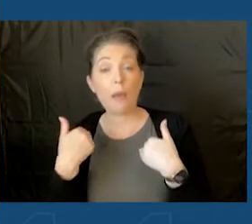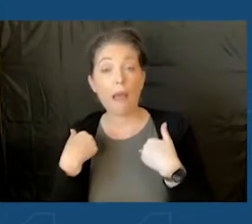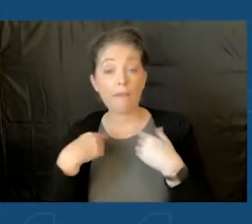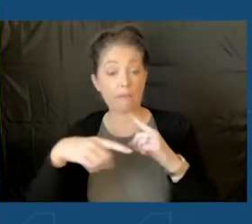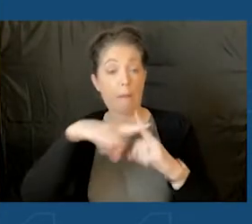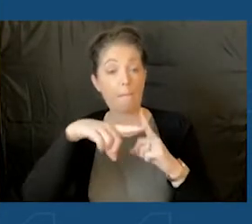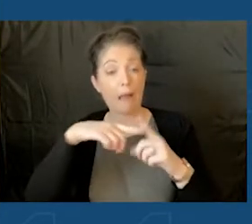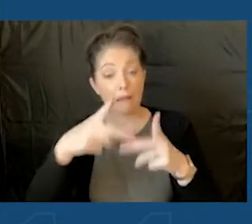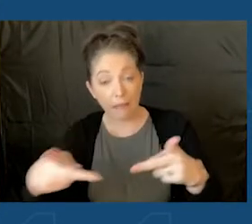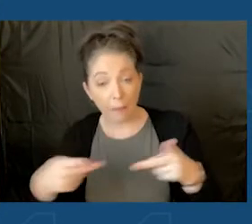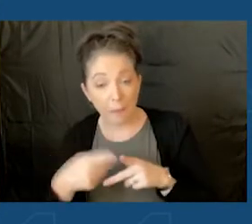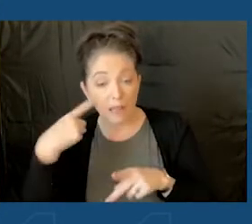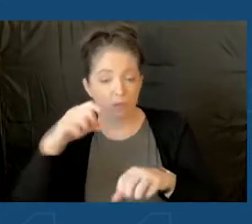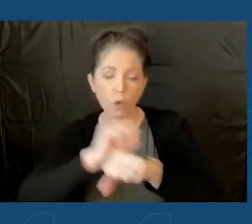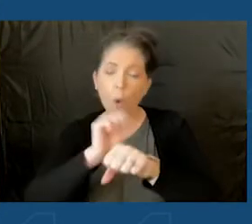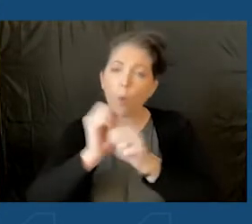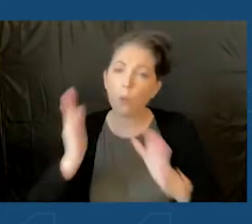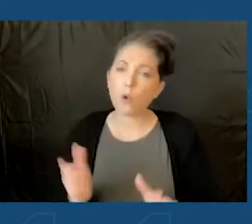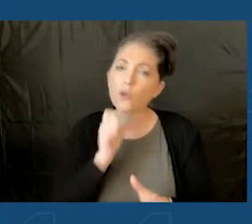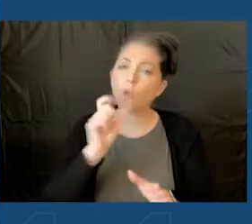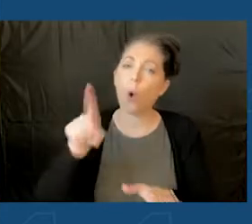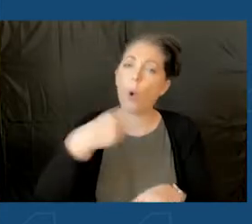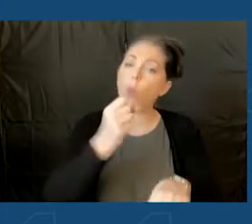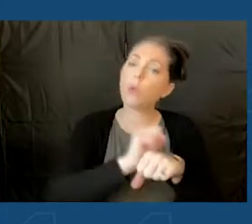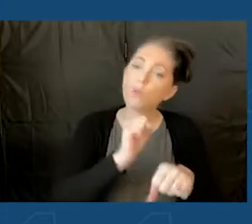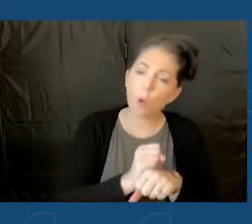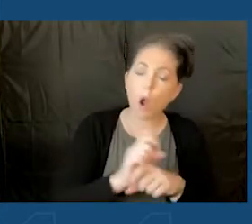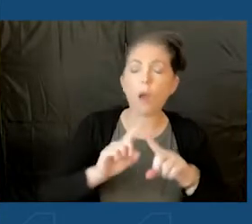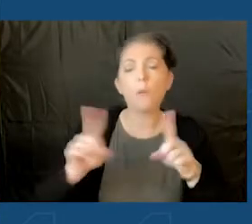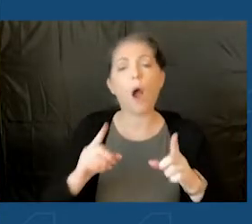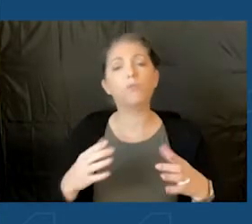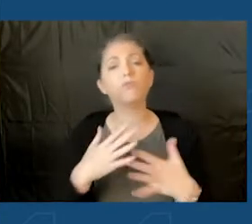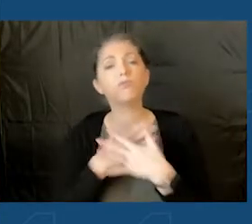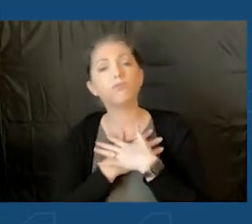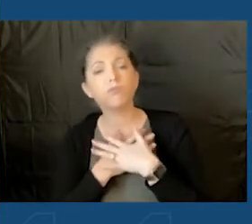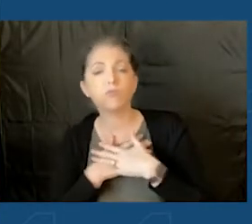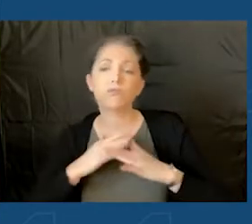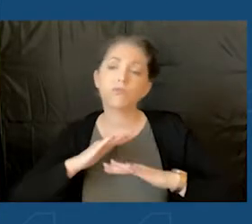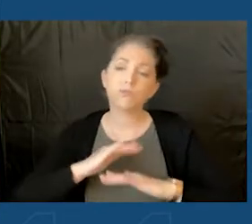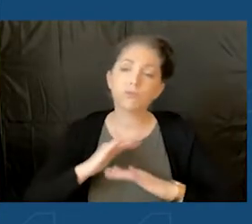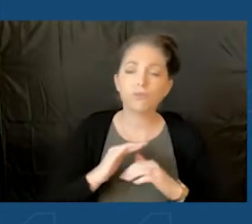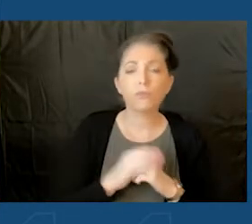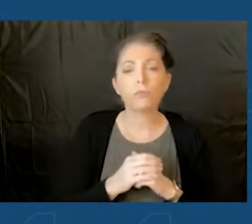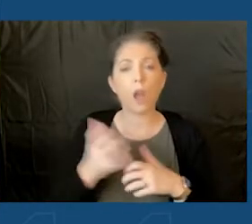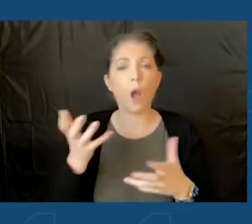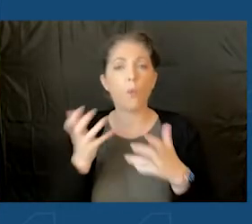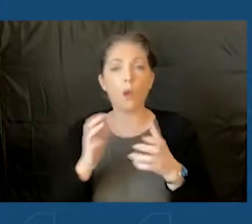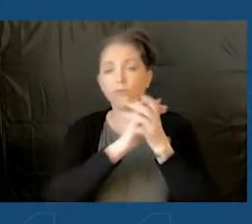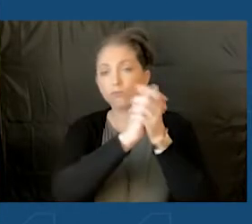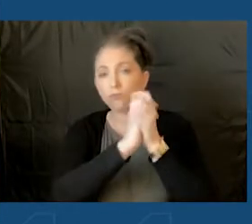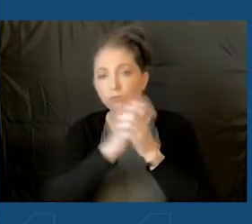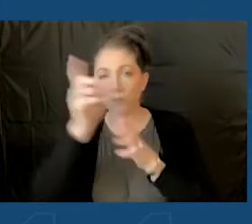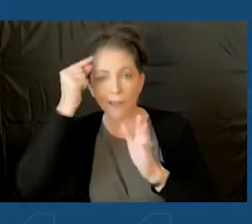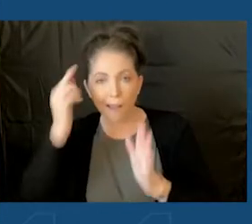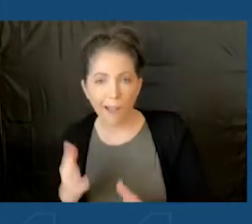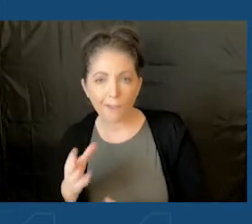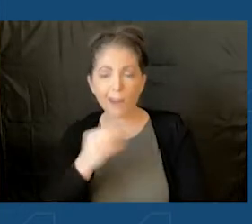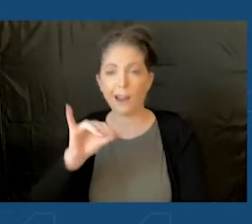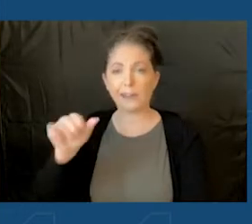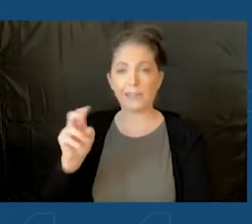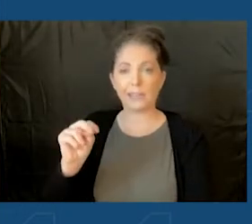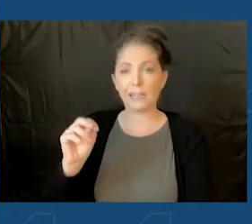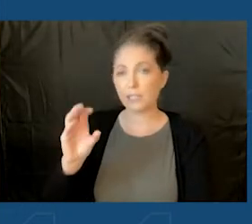workers not to just work, but to relax a bit. So I just want to congratulate the governor and General Lieber for making this